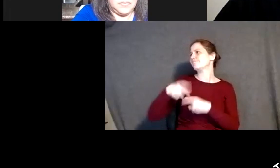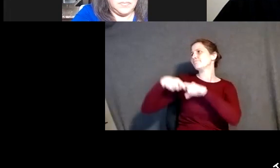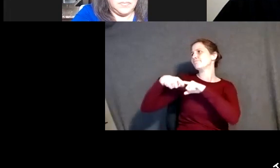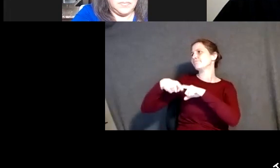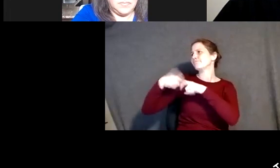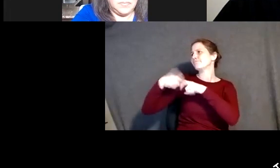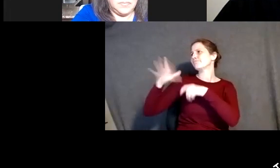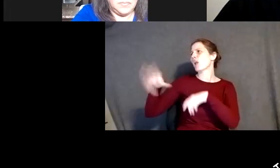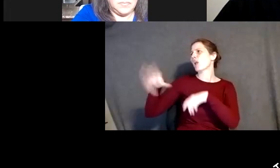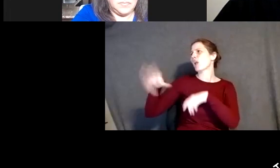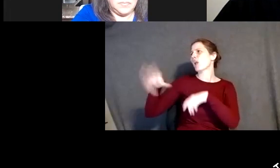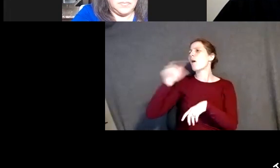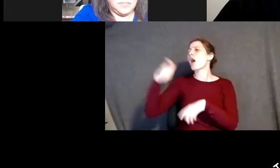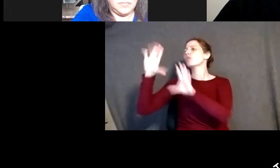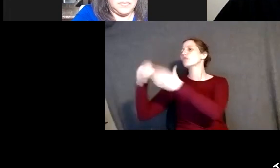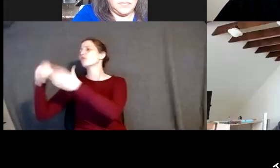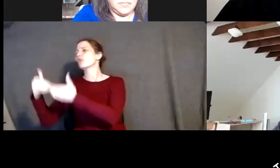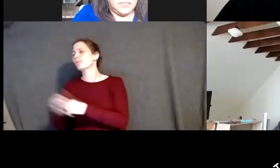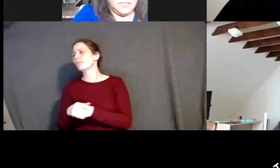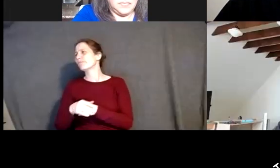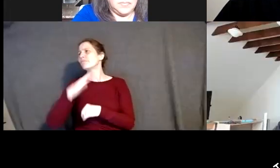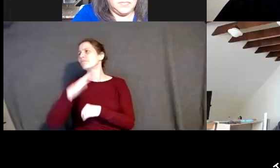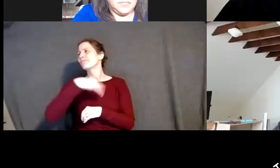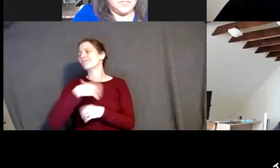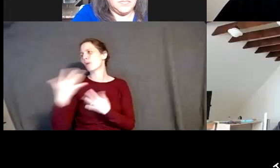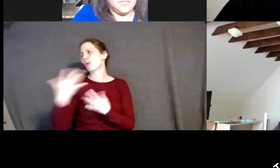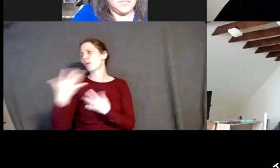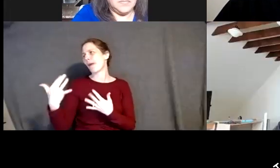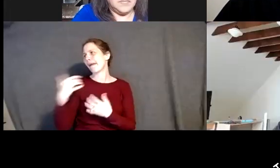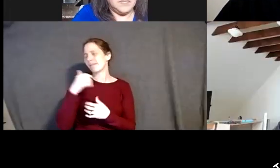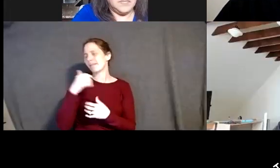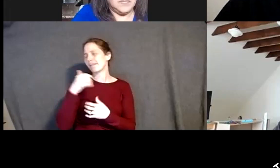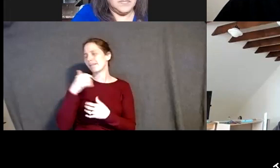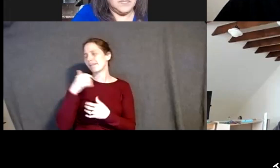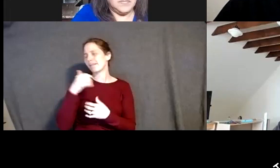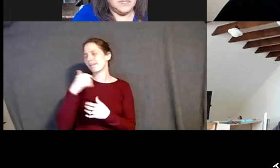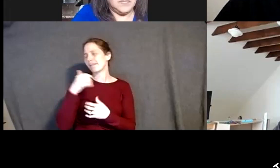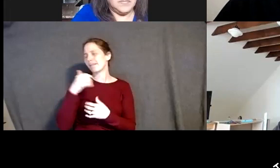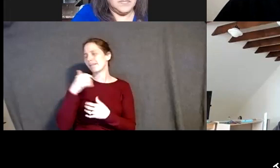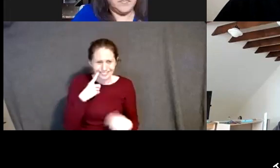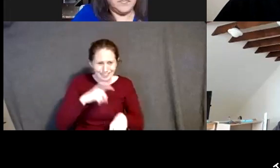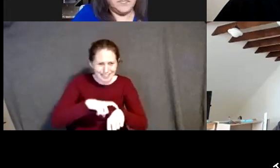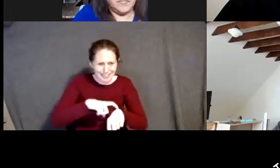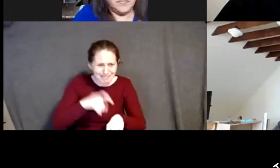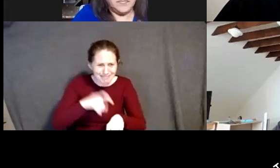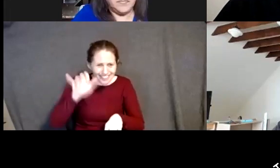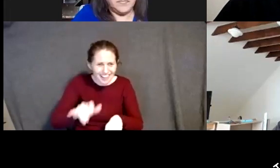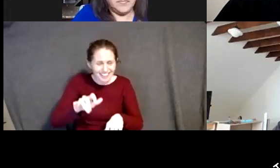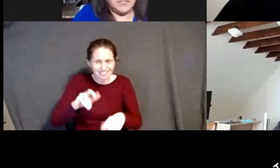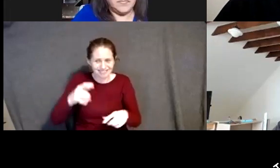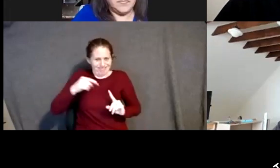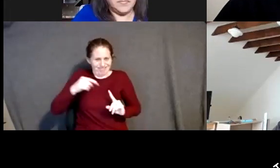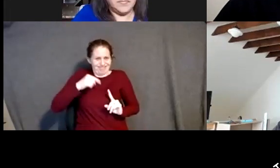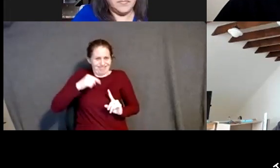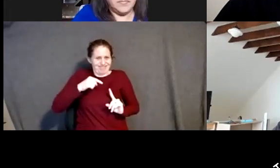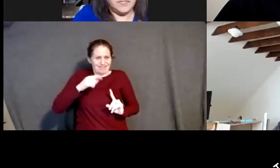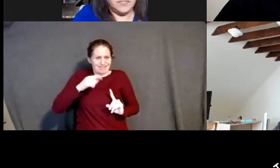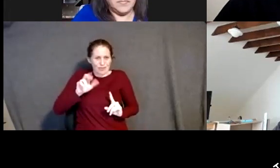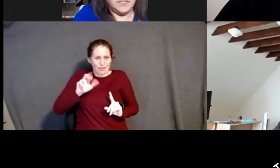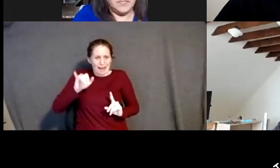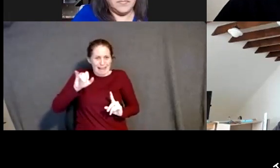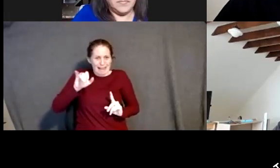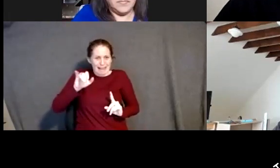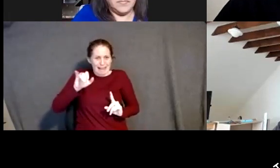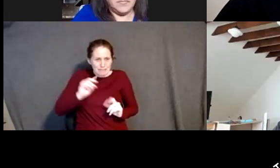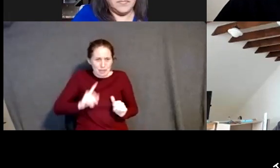other group. Well, it's always been our time. That is the original. Racism is the original sin of our